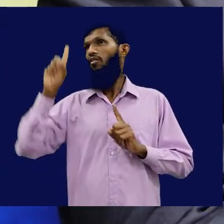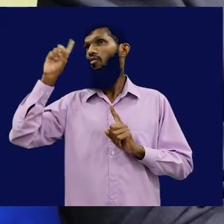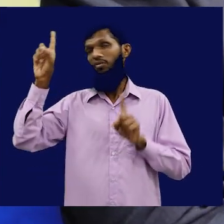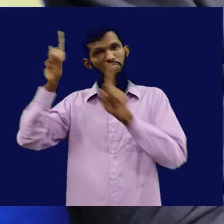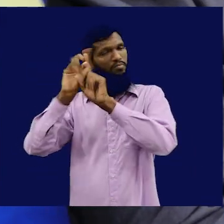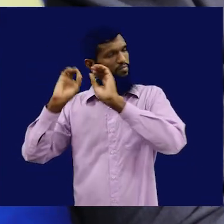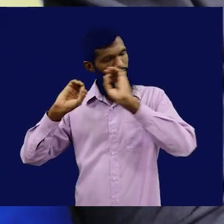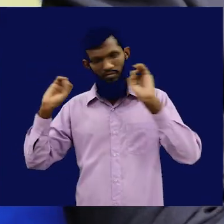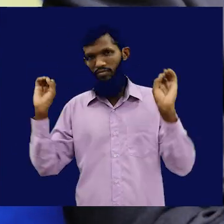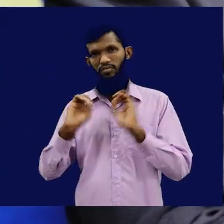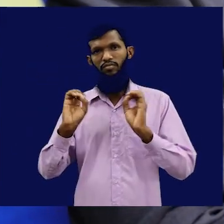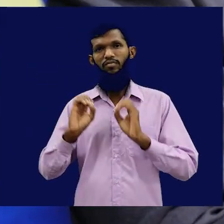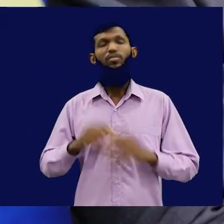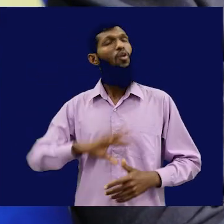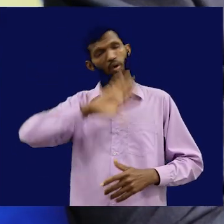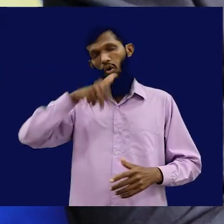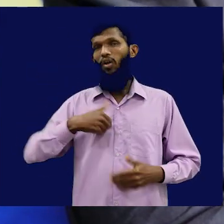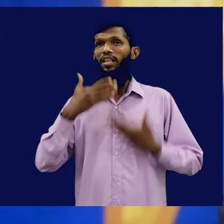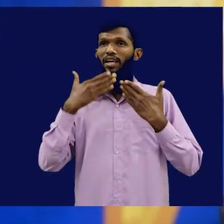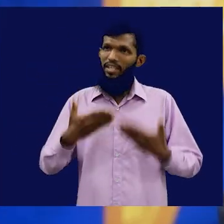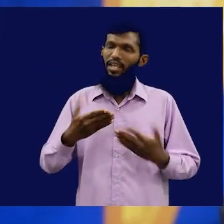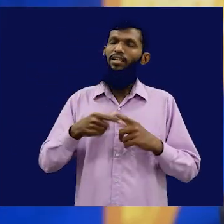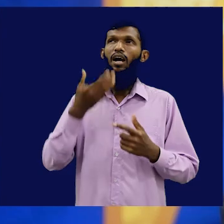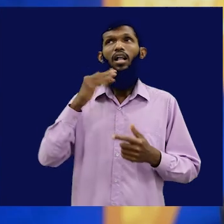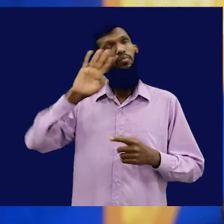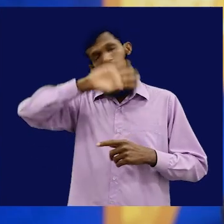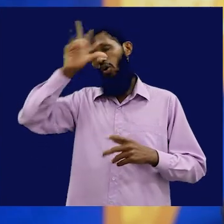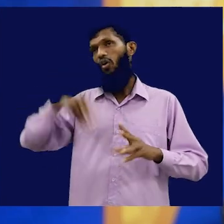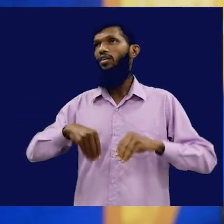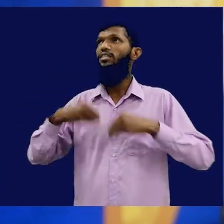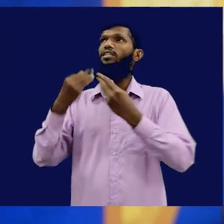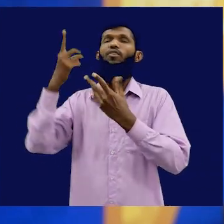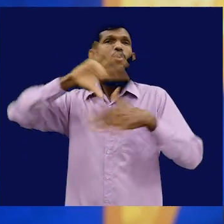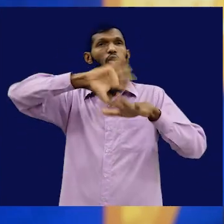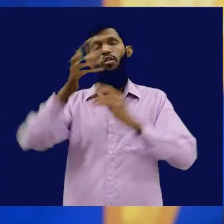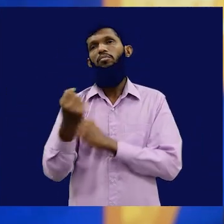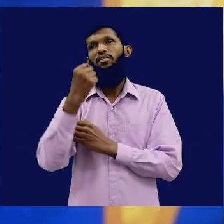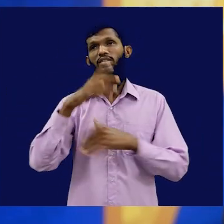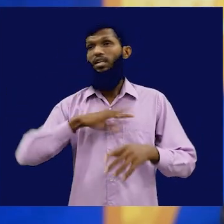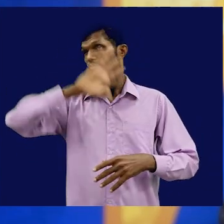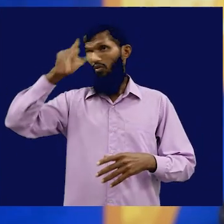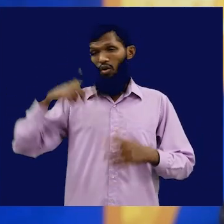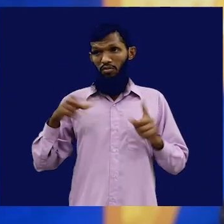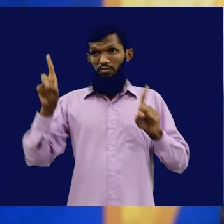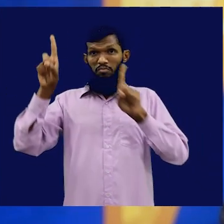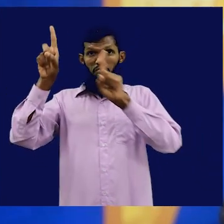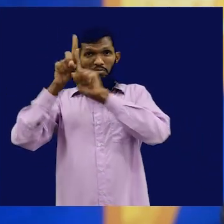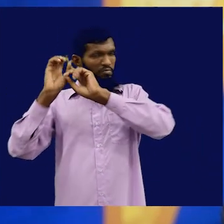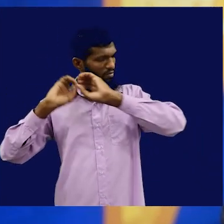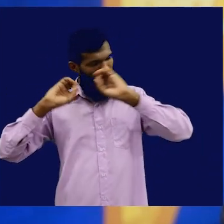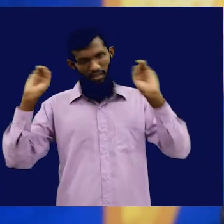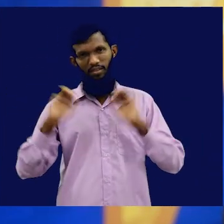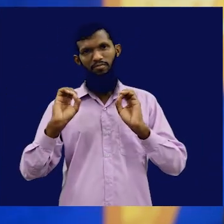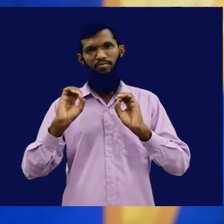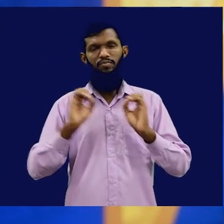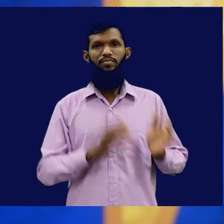partners in worship or whatsoever. Verily, all praise, blessings, and dominions are yours. You have no